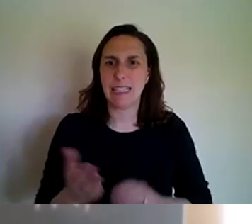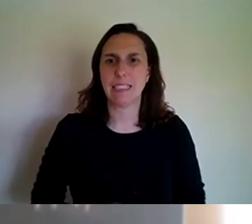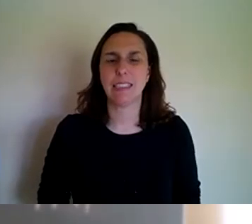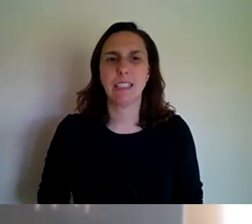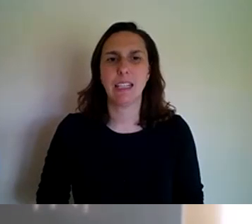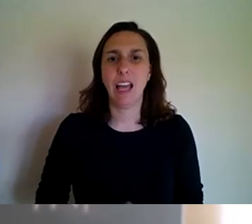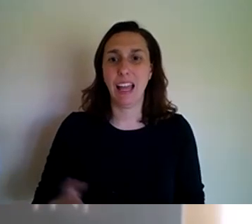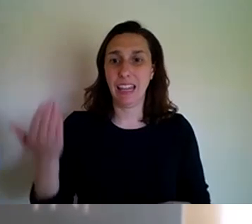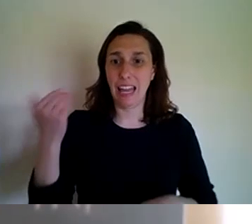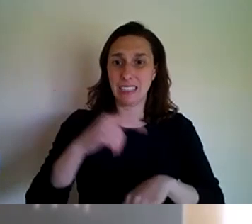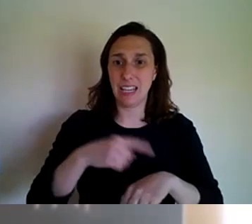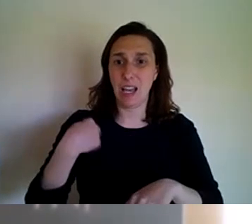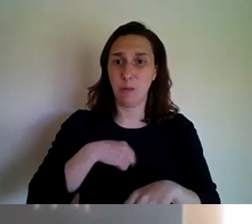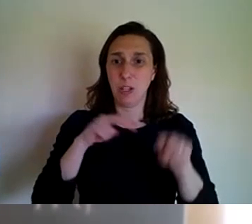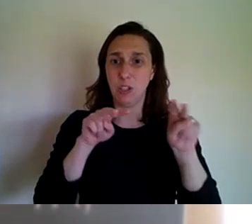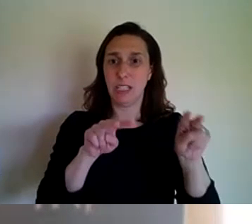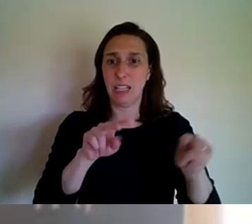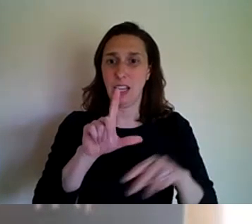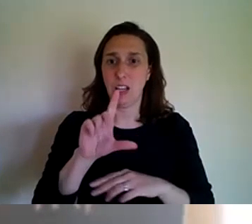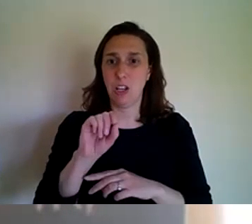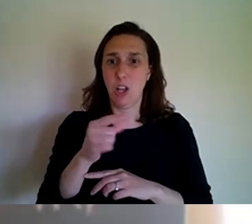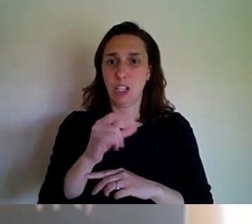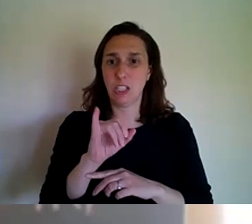equation last time.